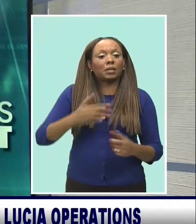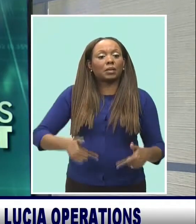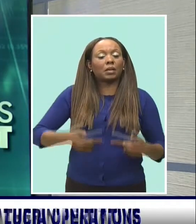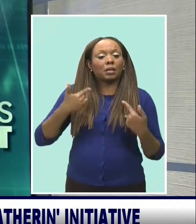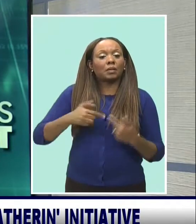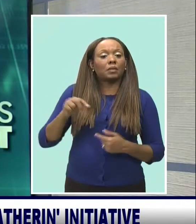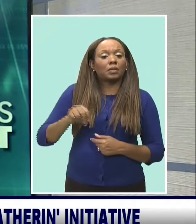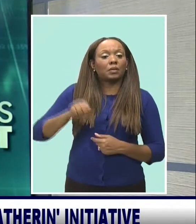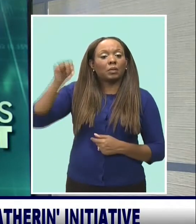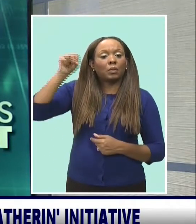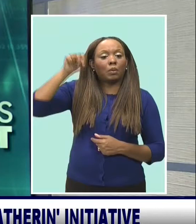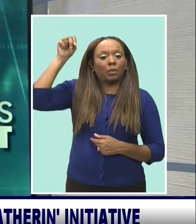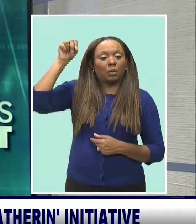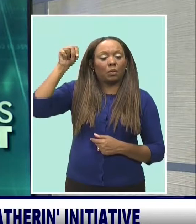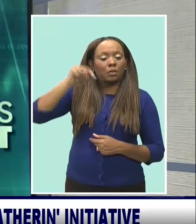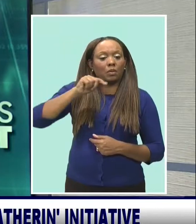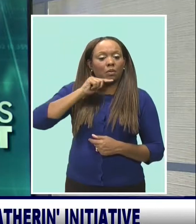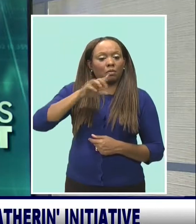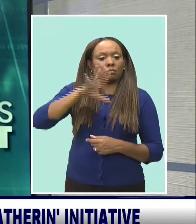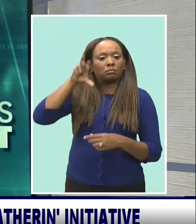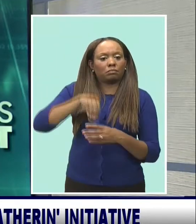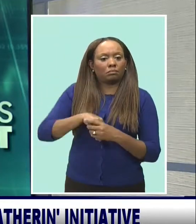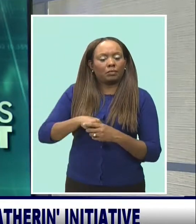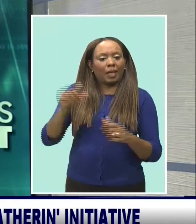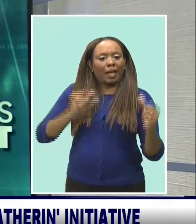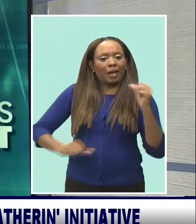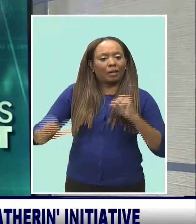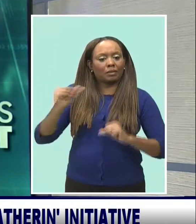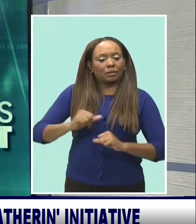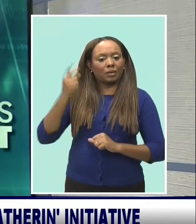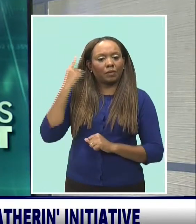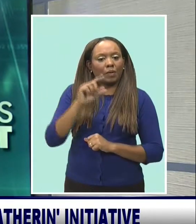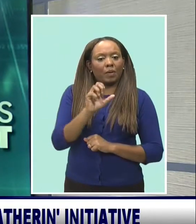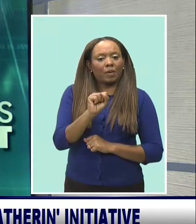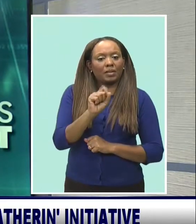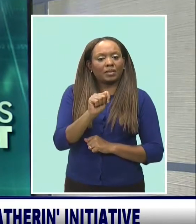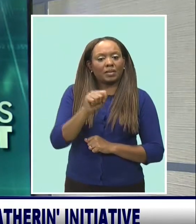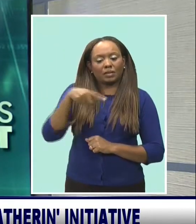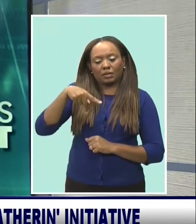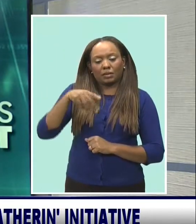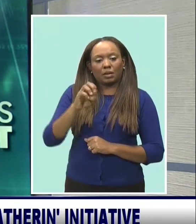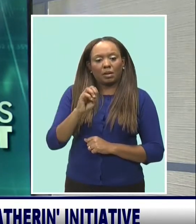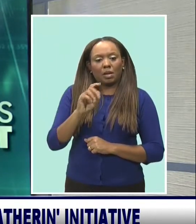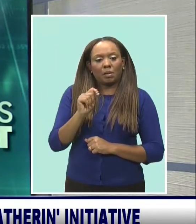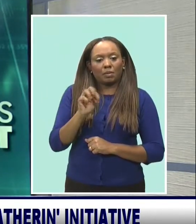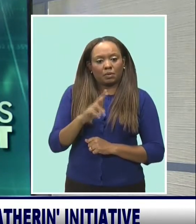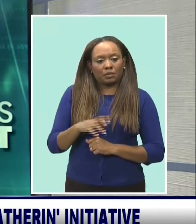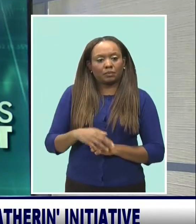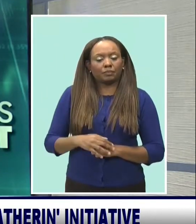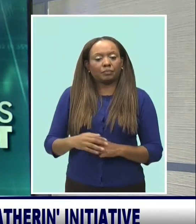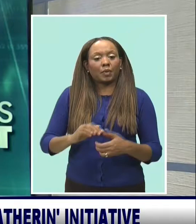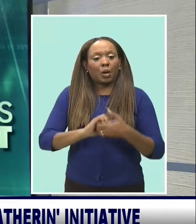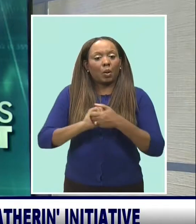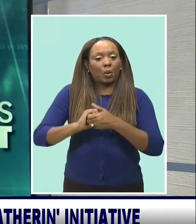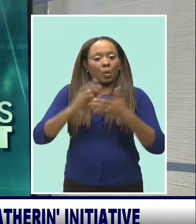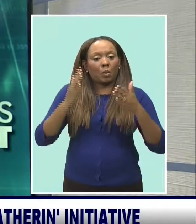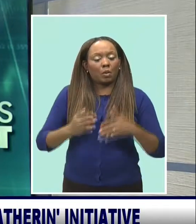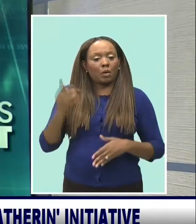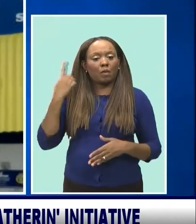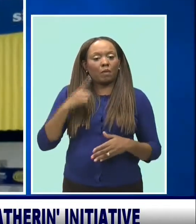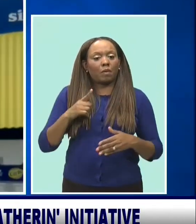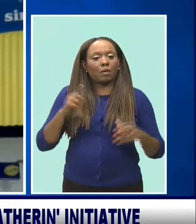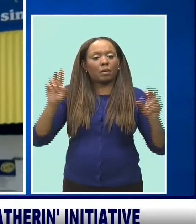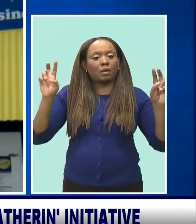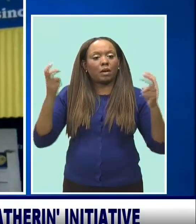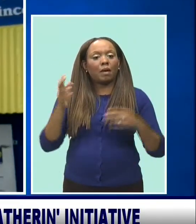north of the island has been playing his part to contribute to ongoing regathering activities over in St. Peter. Owner of the Fisherman's